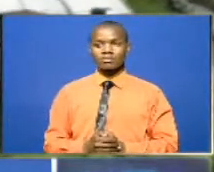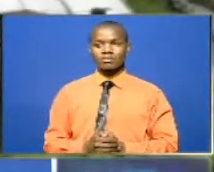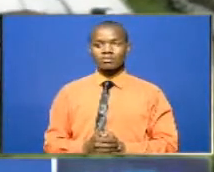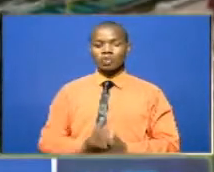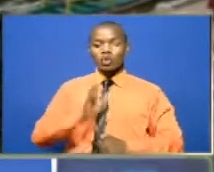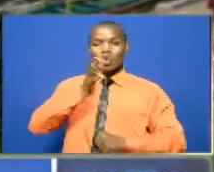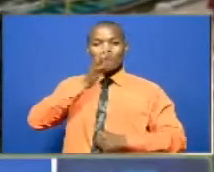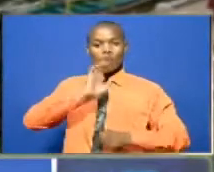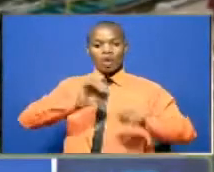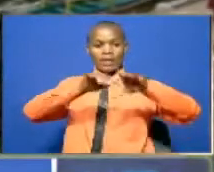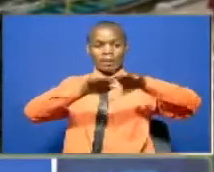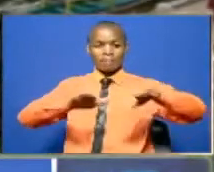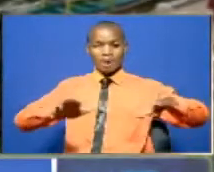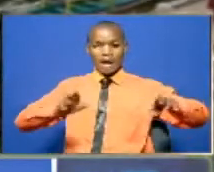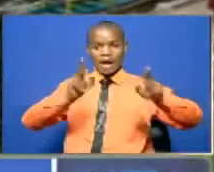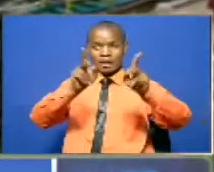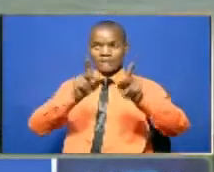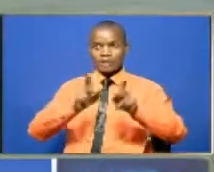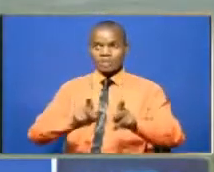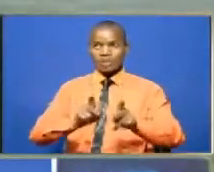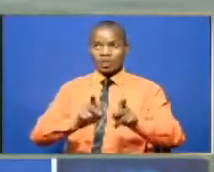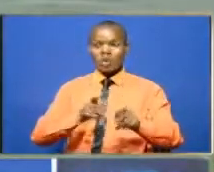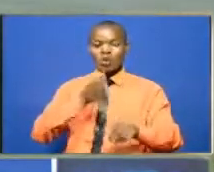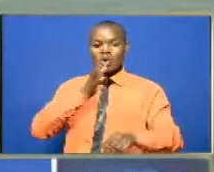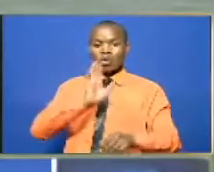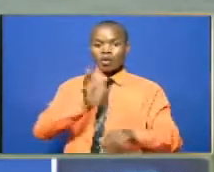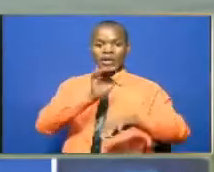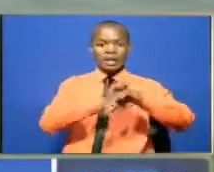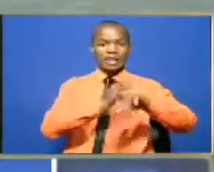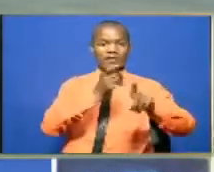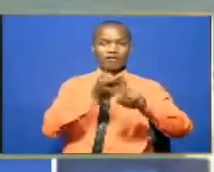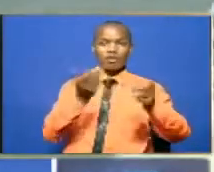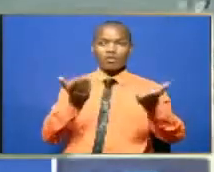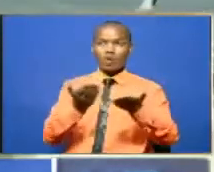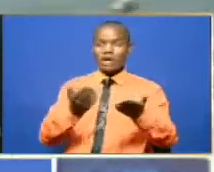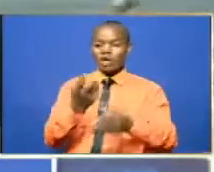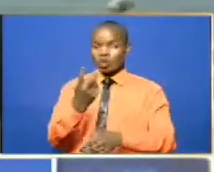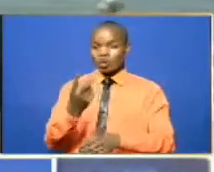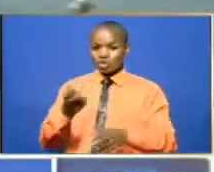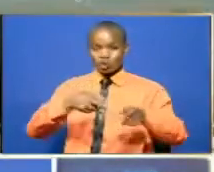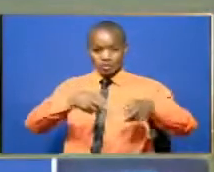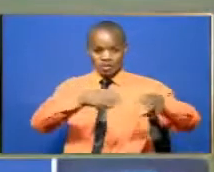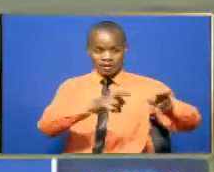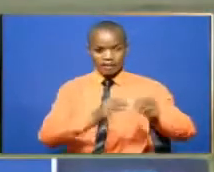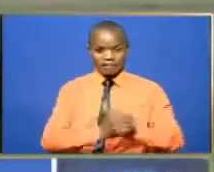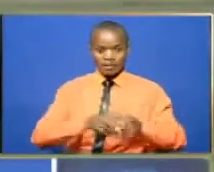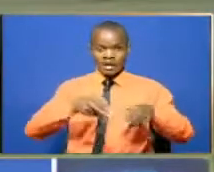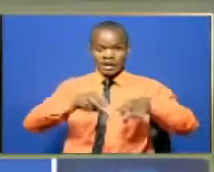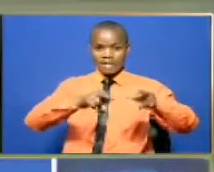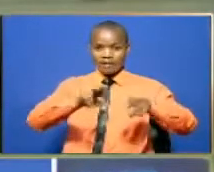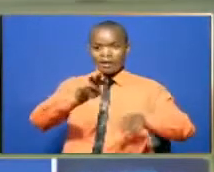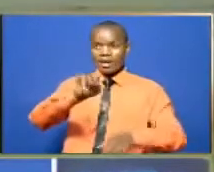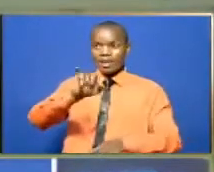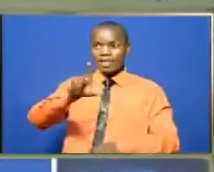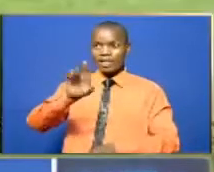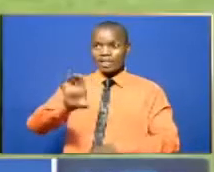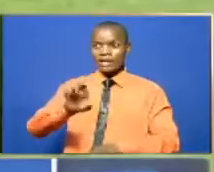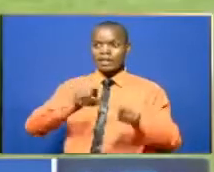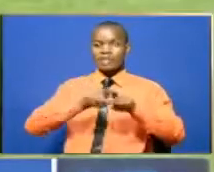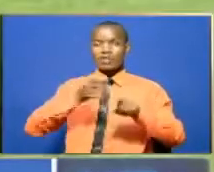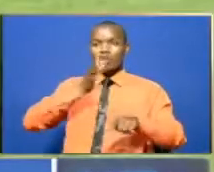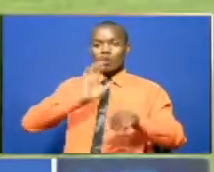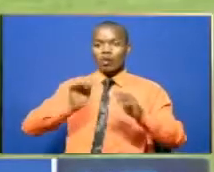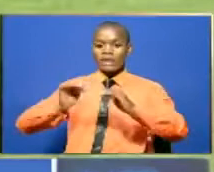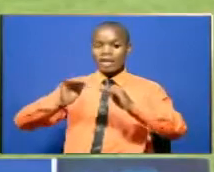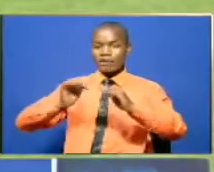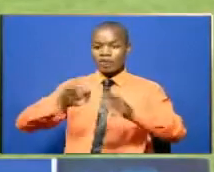Lake Victoria collects water from 22 rivers with only one outlet in River Nile that often leads to a rise in water levels. If